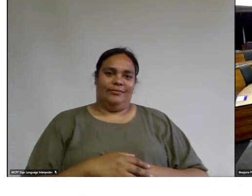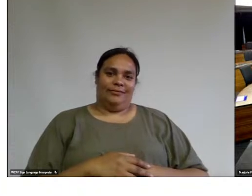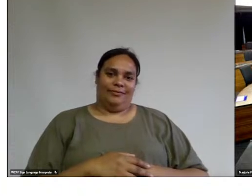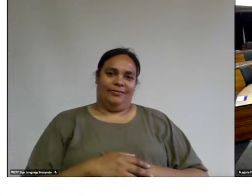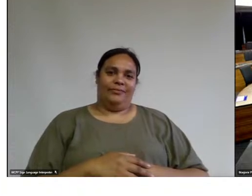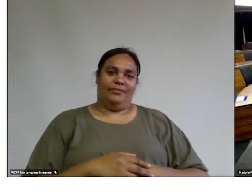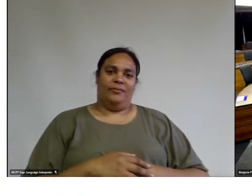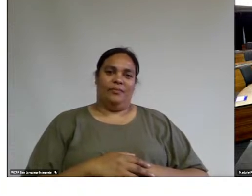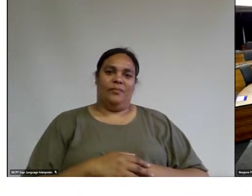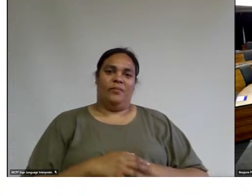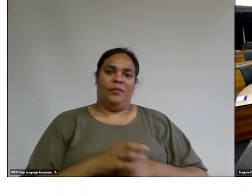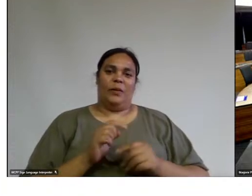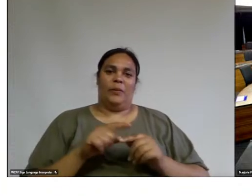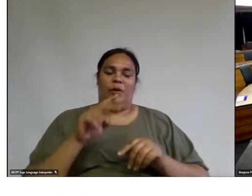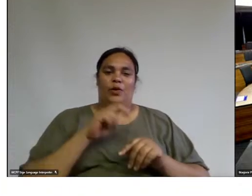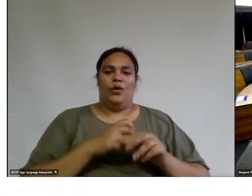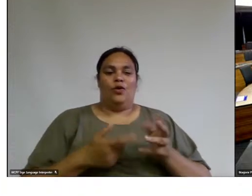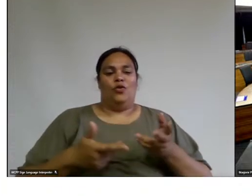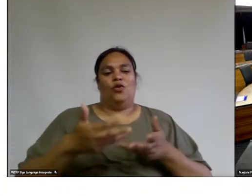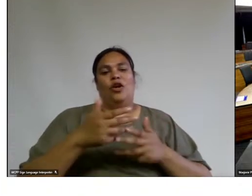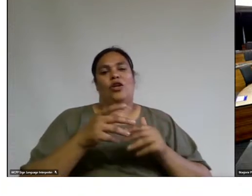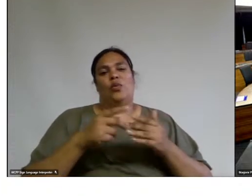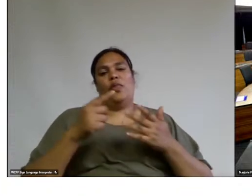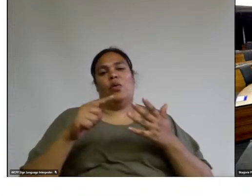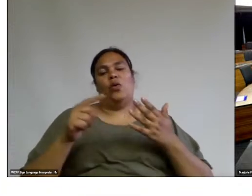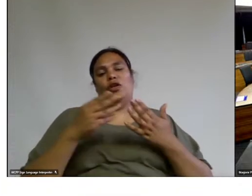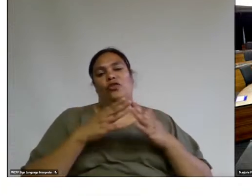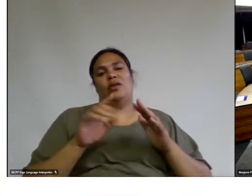that we must engage with the Auditor General. I